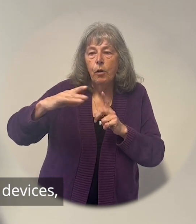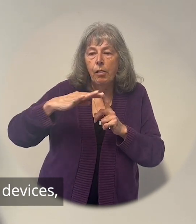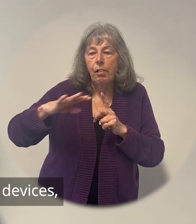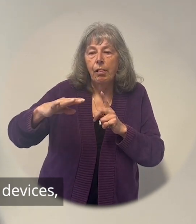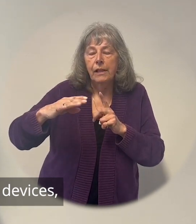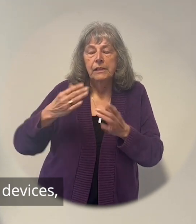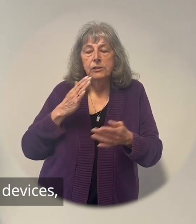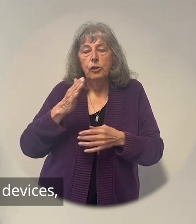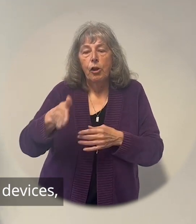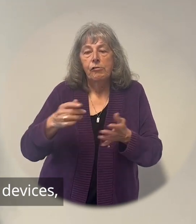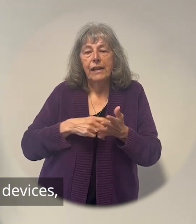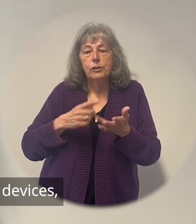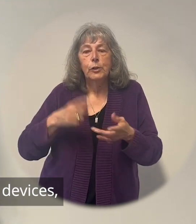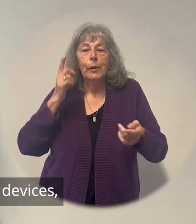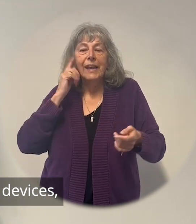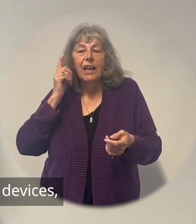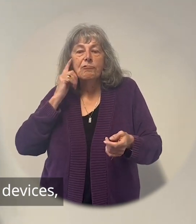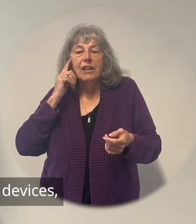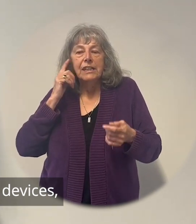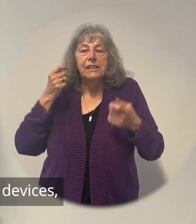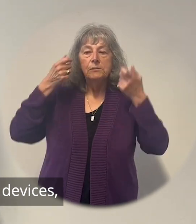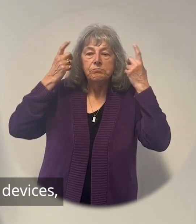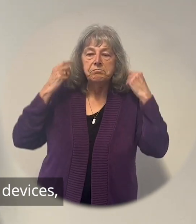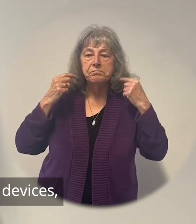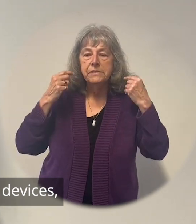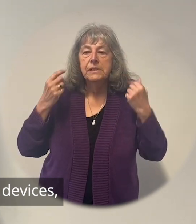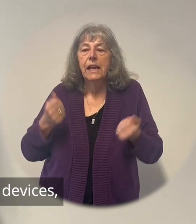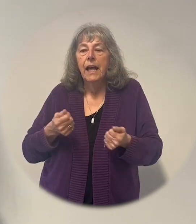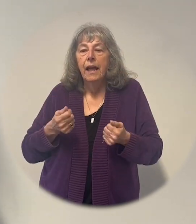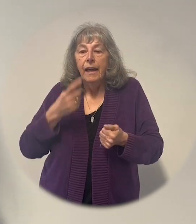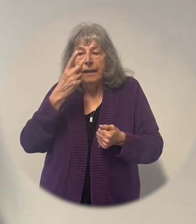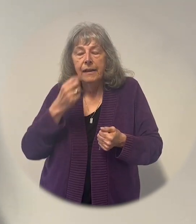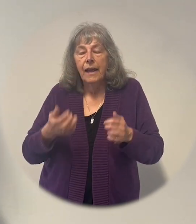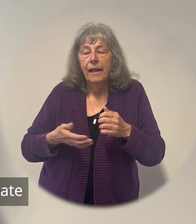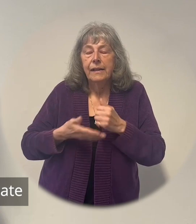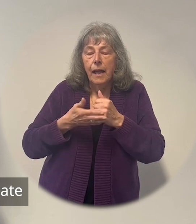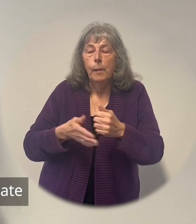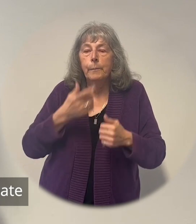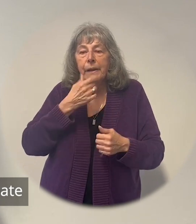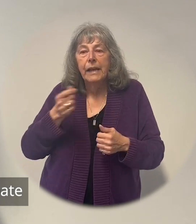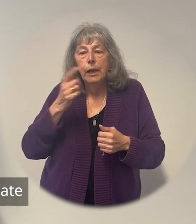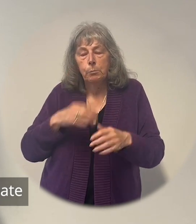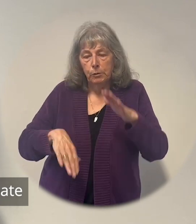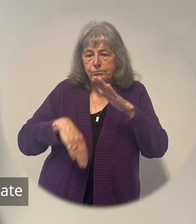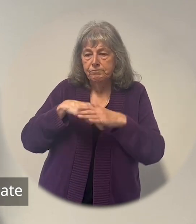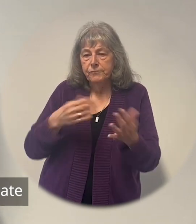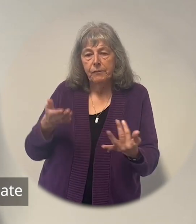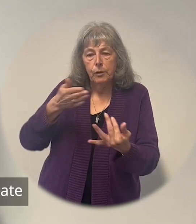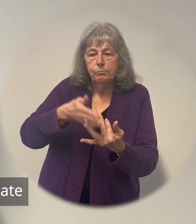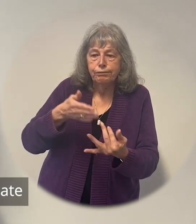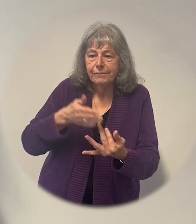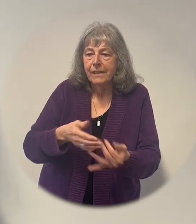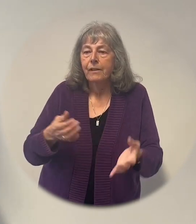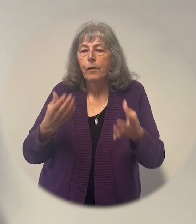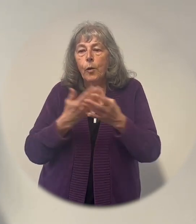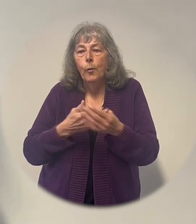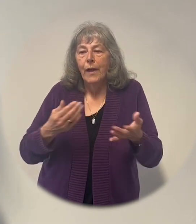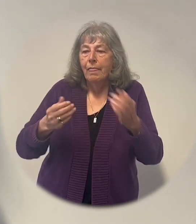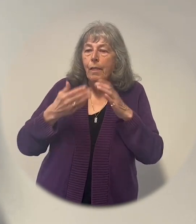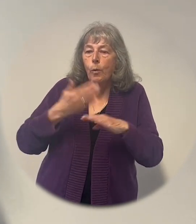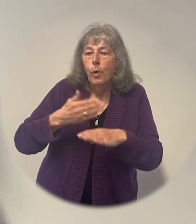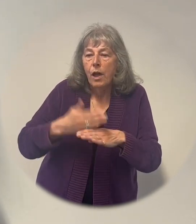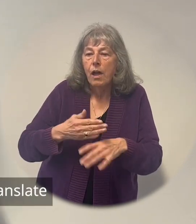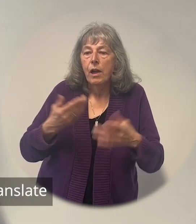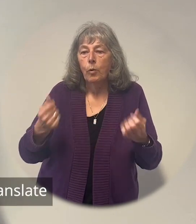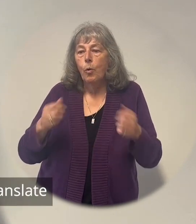signal directly to hearing devices and this allows people to fully participate in the workplace or